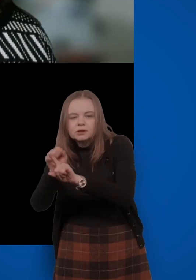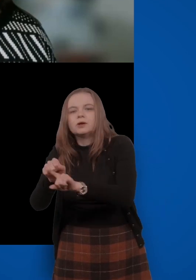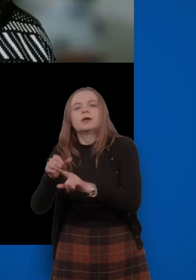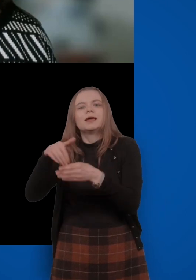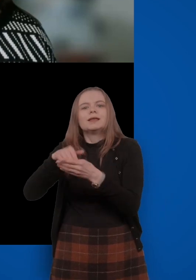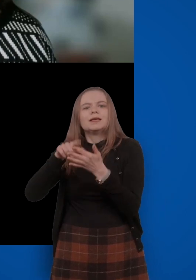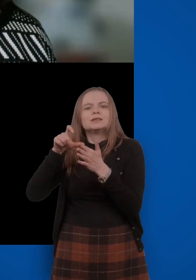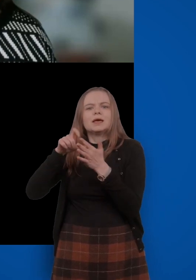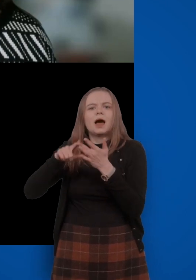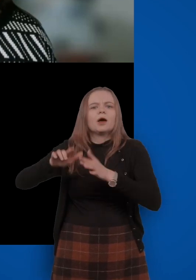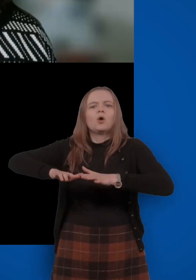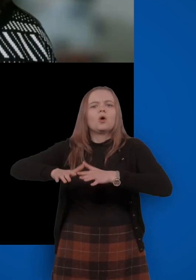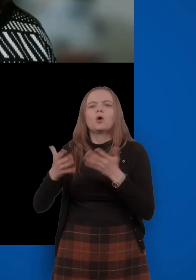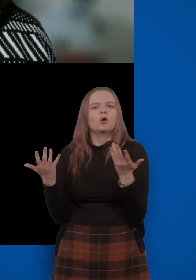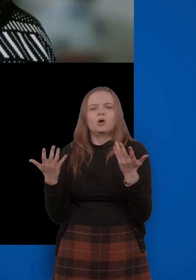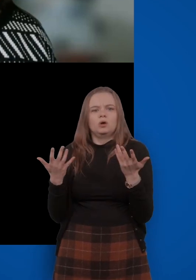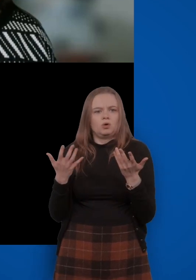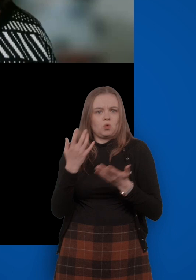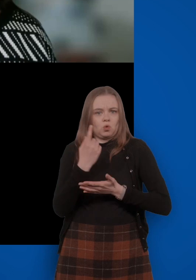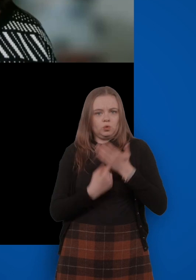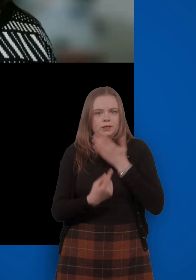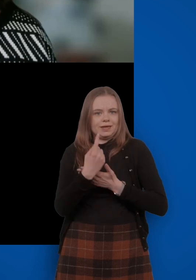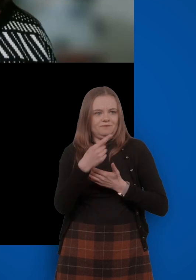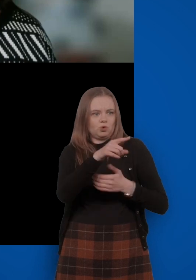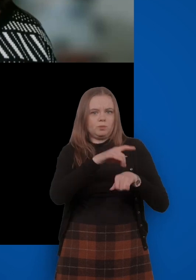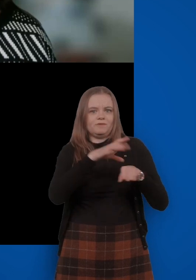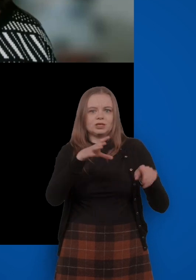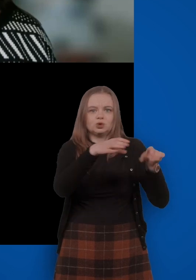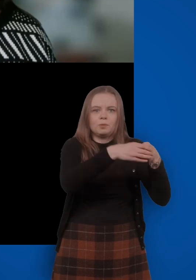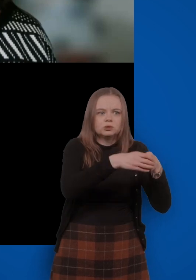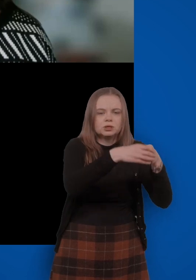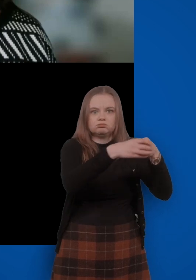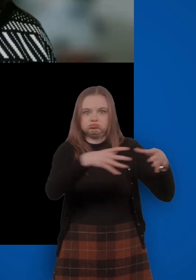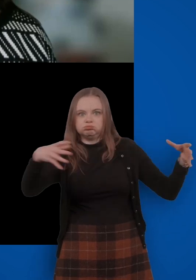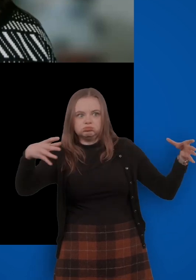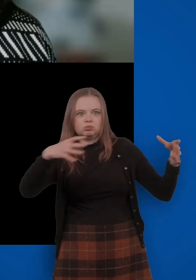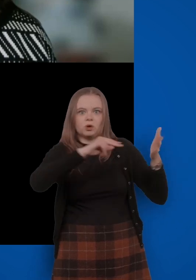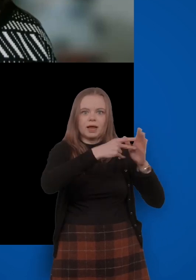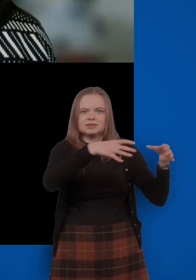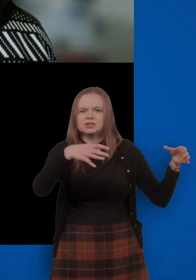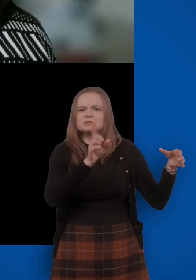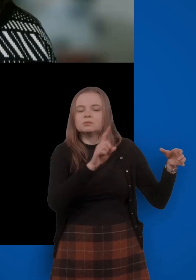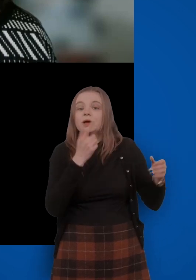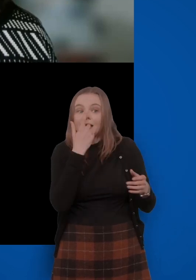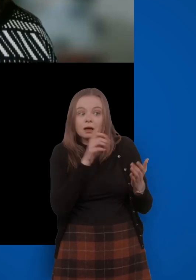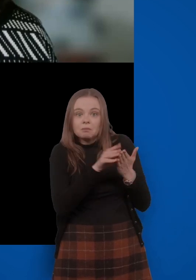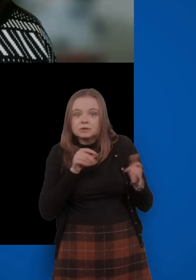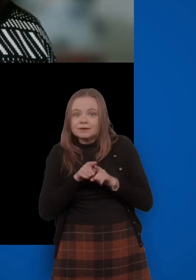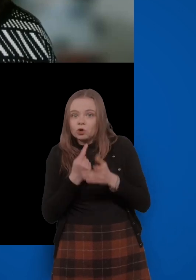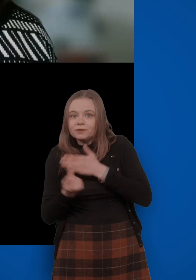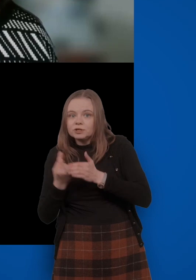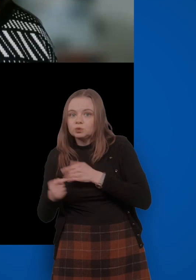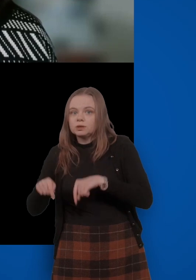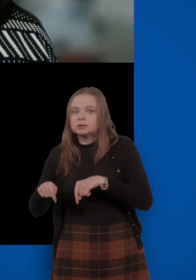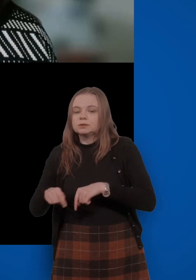is it more uniquely adaptable for professional bodies and larger scale? Sure, and